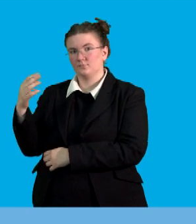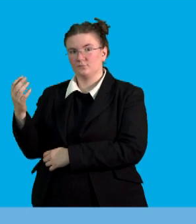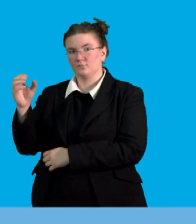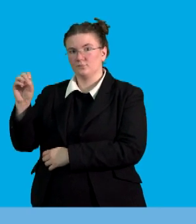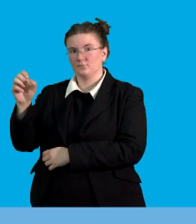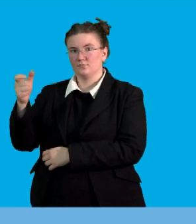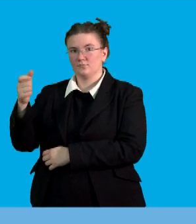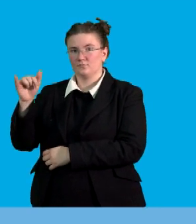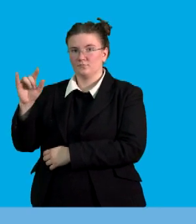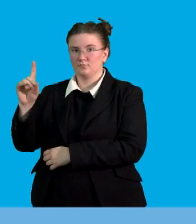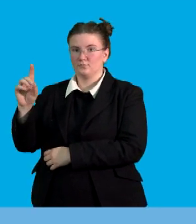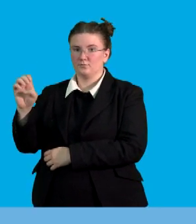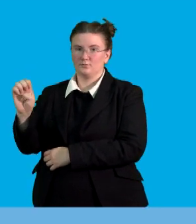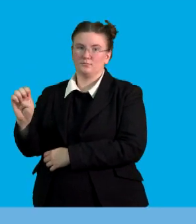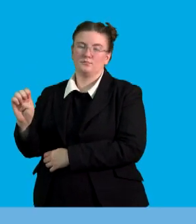oxide.